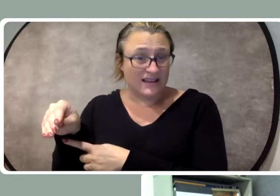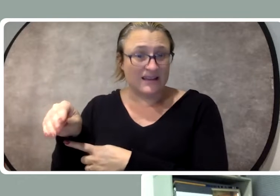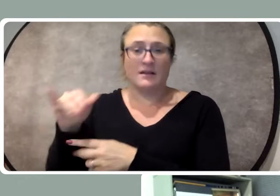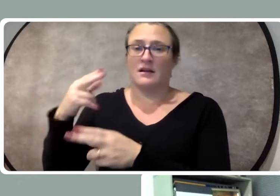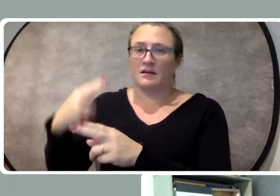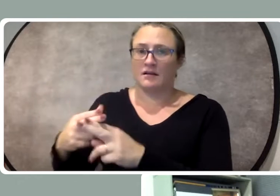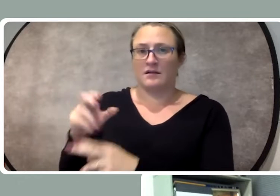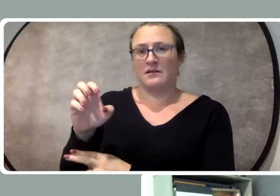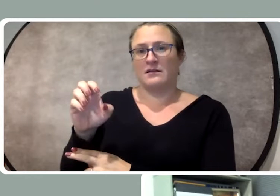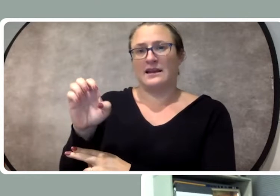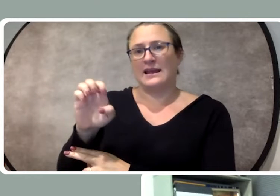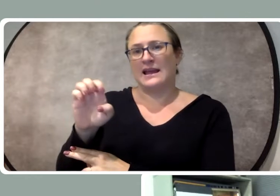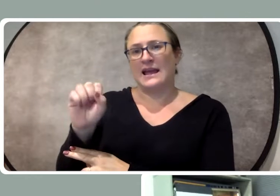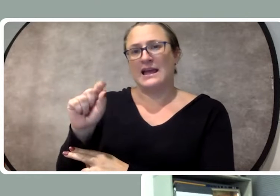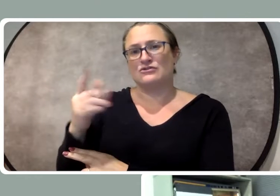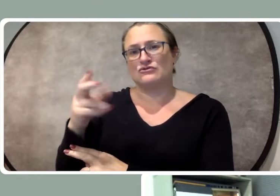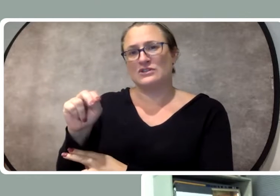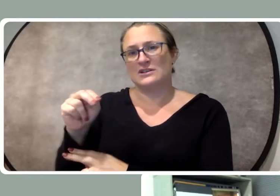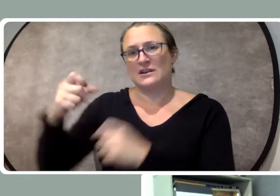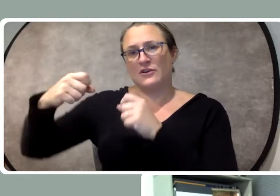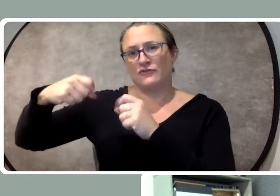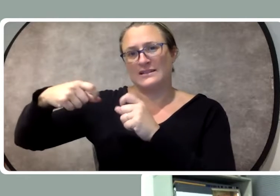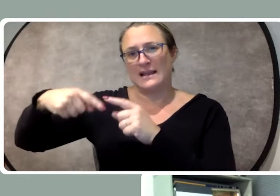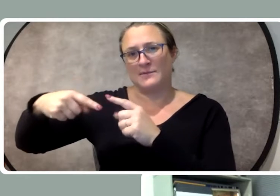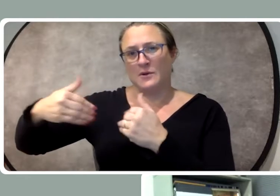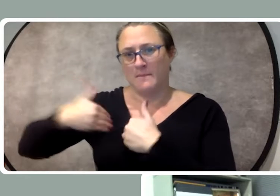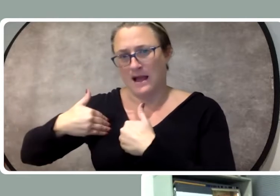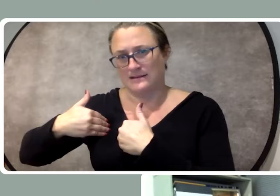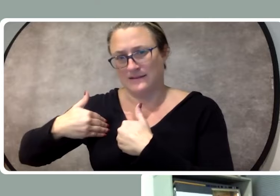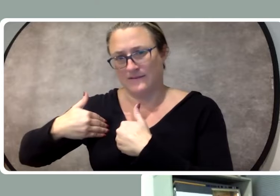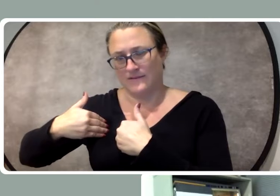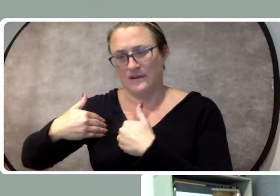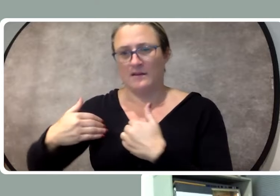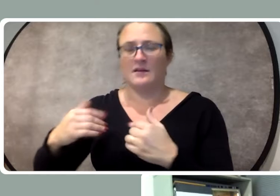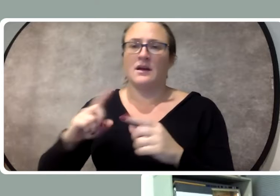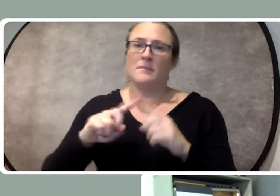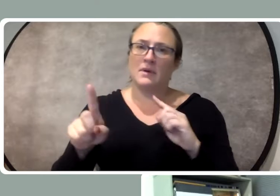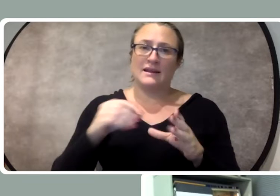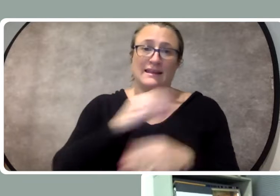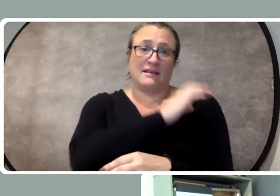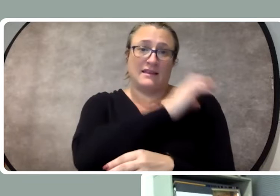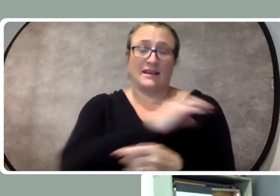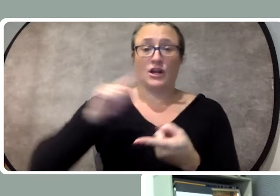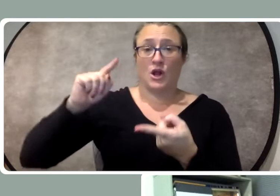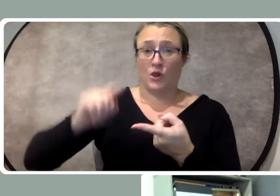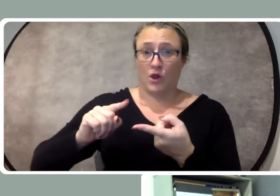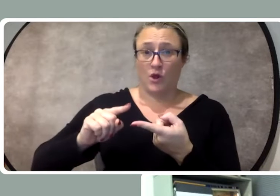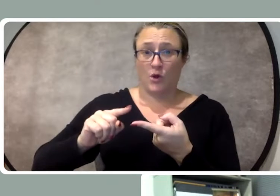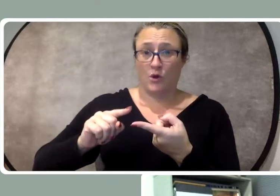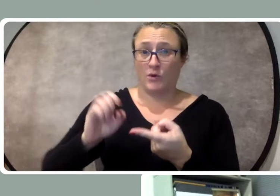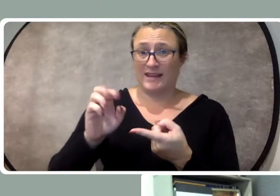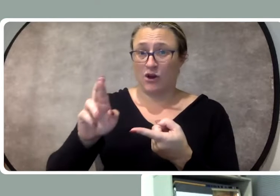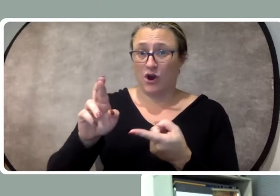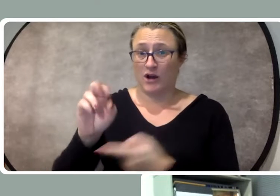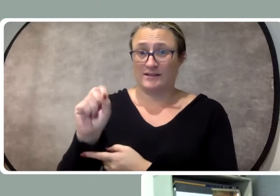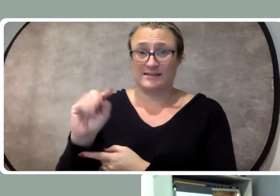estrogen receptor positive. However, in the clinic, we know that those with low ER staining, so